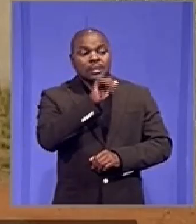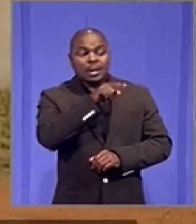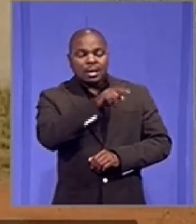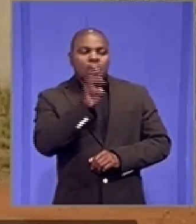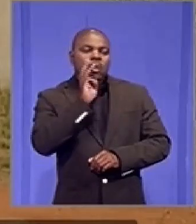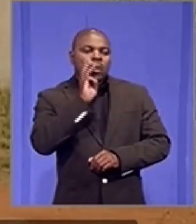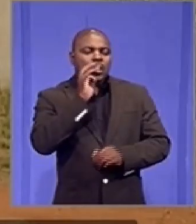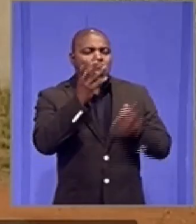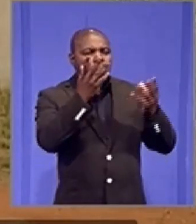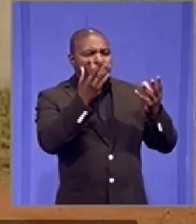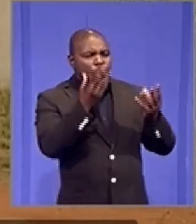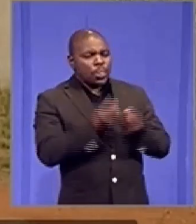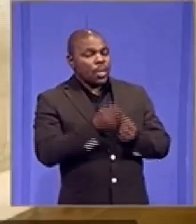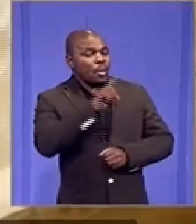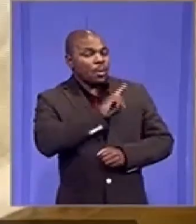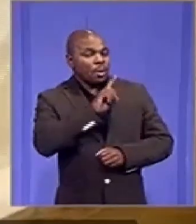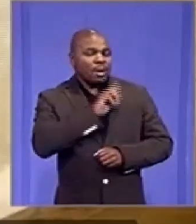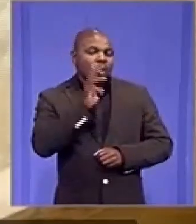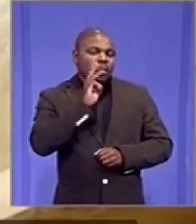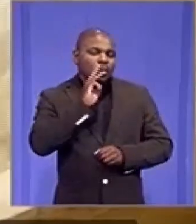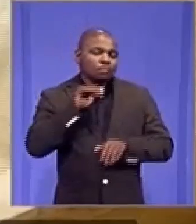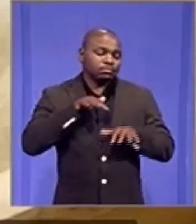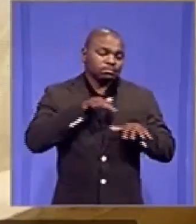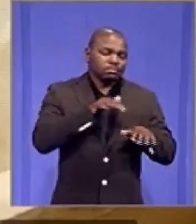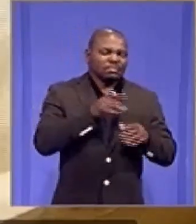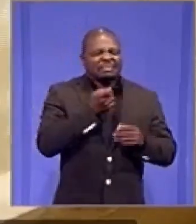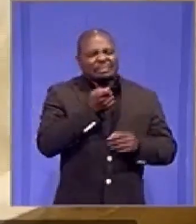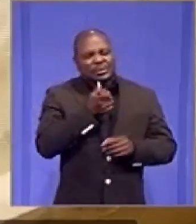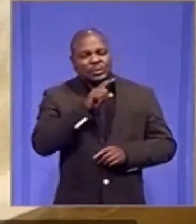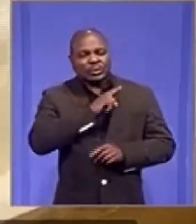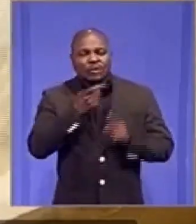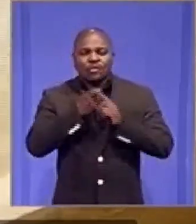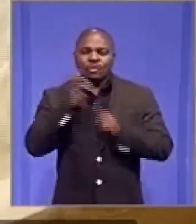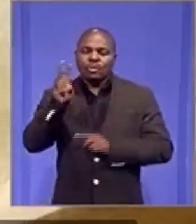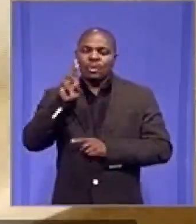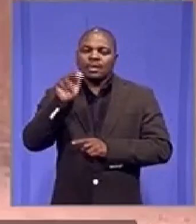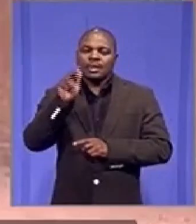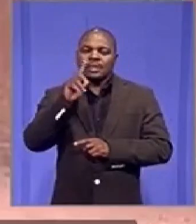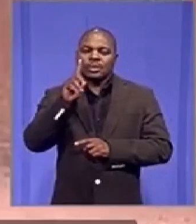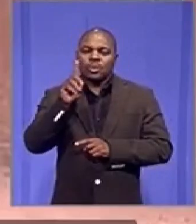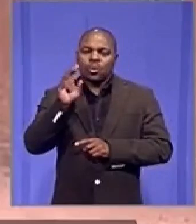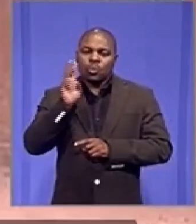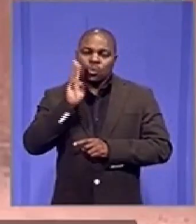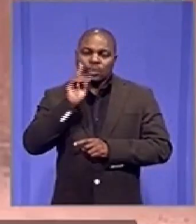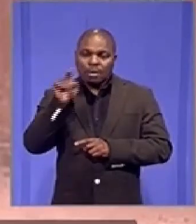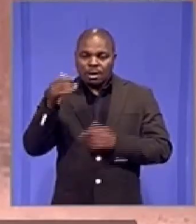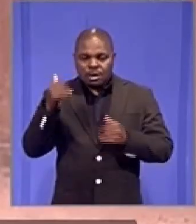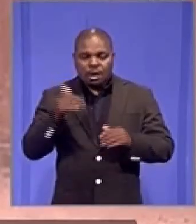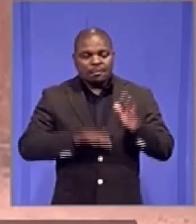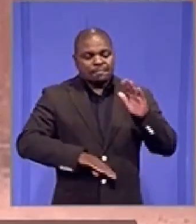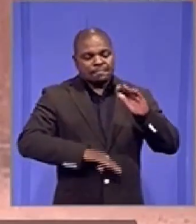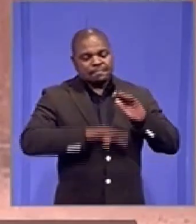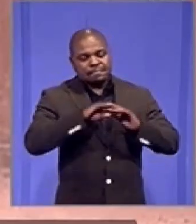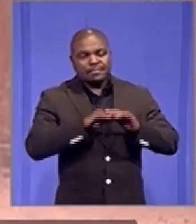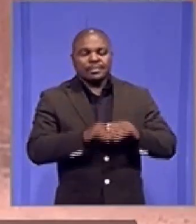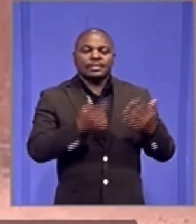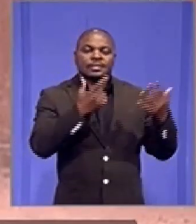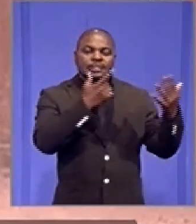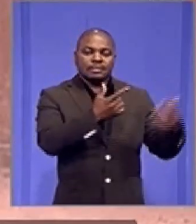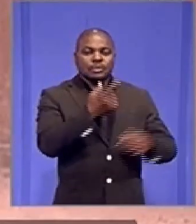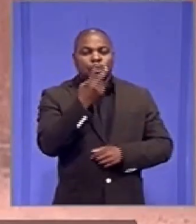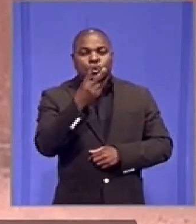gadile ka ntlha ya kelelo e kwa tlase go tswa kwa dimitareng tseo di fepiwang ke rent water. E tletse gape ka diperesente di le